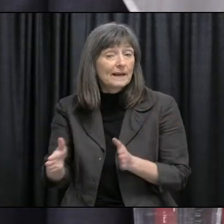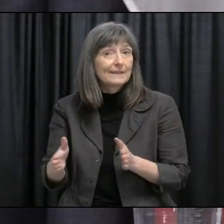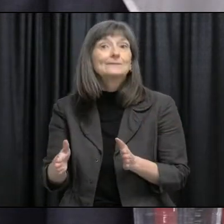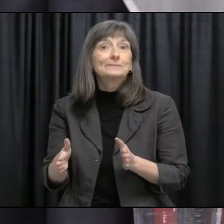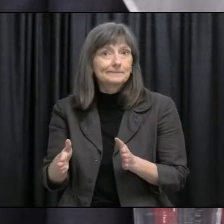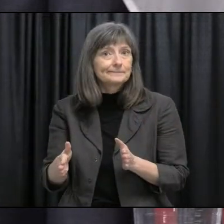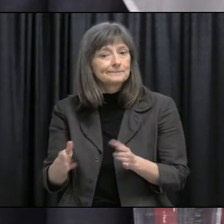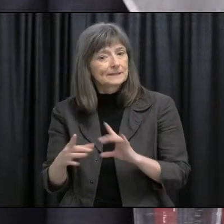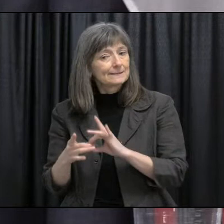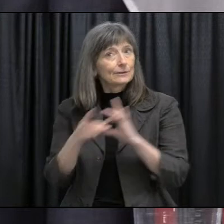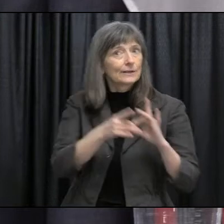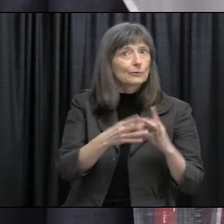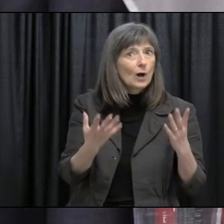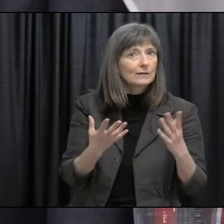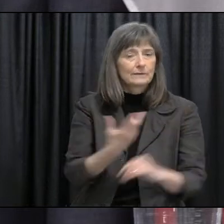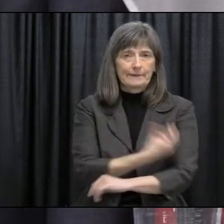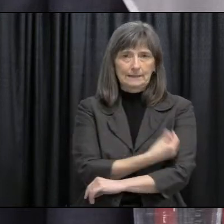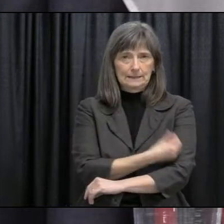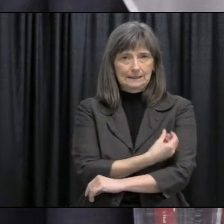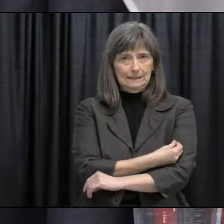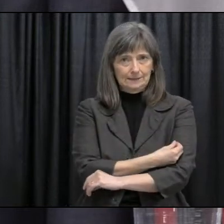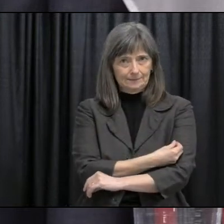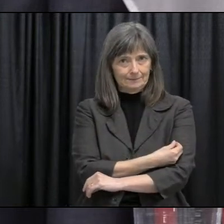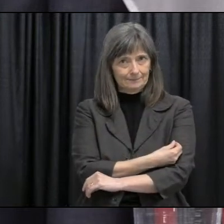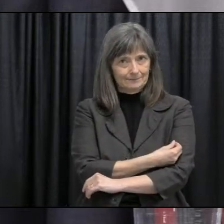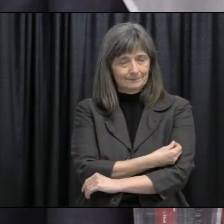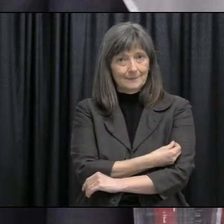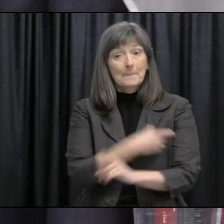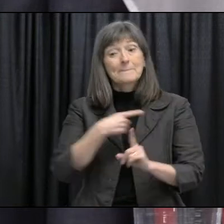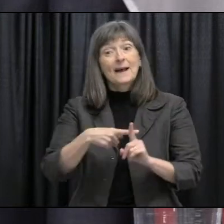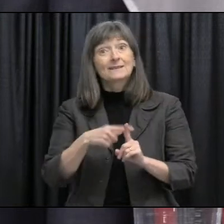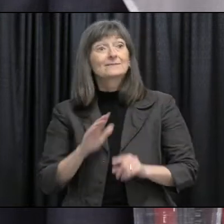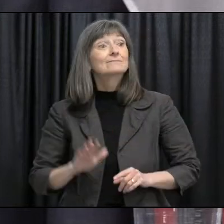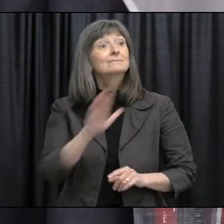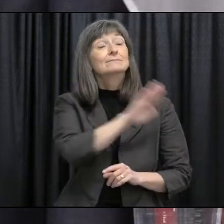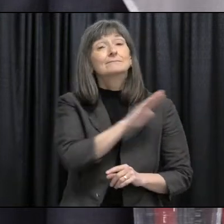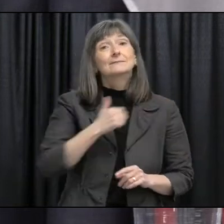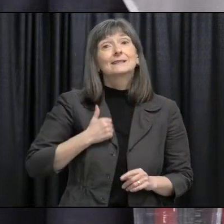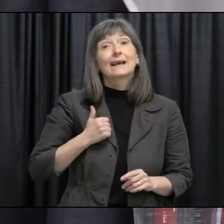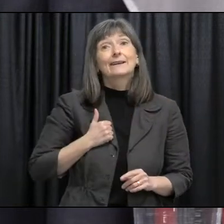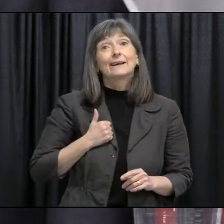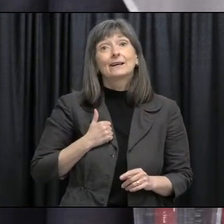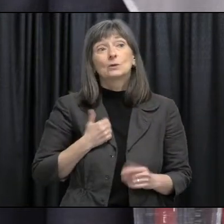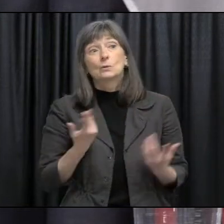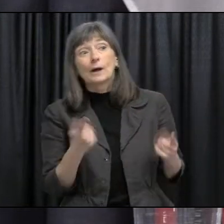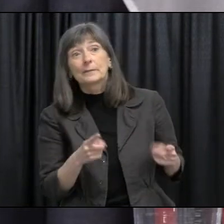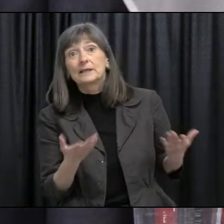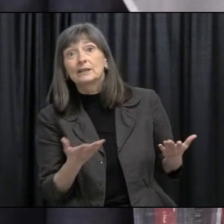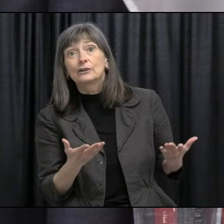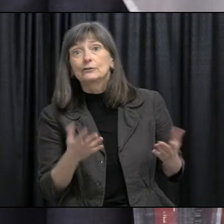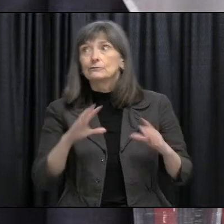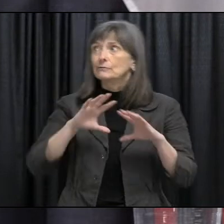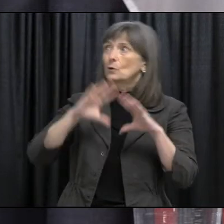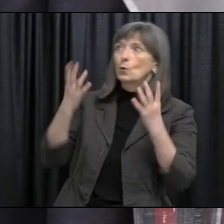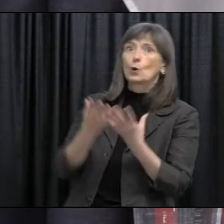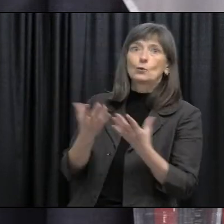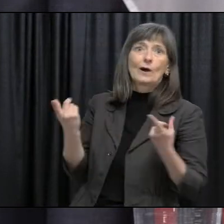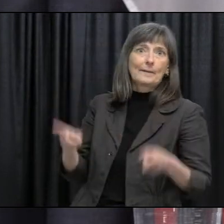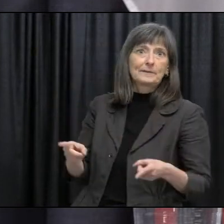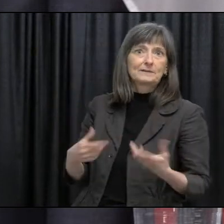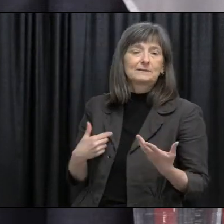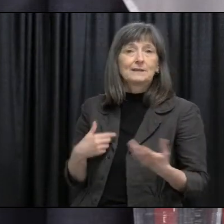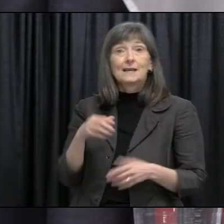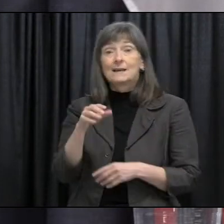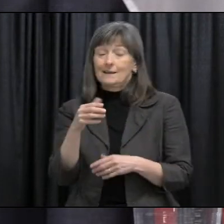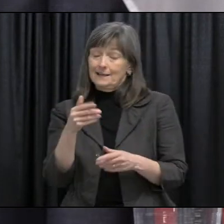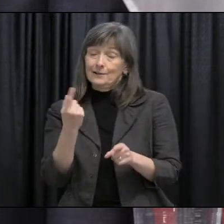successes, as well as what's happening in other jurisdictions around the world and in Canada. May